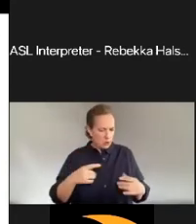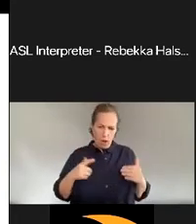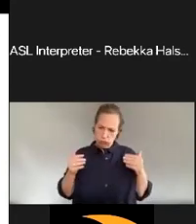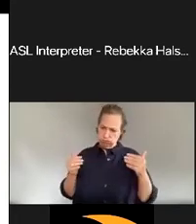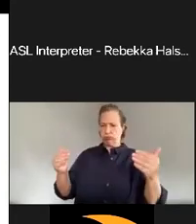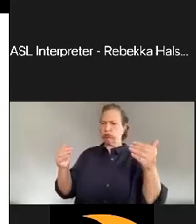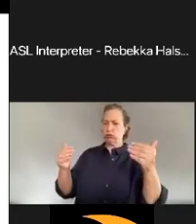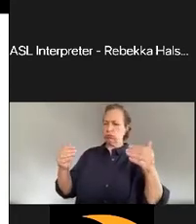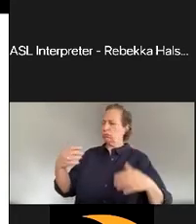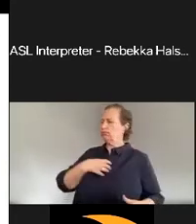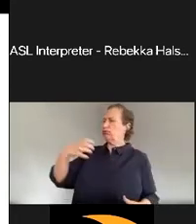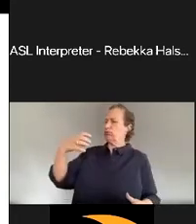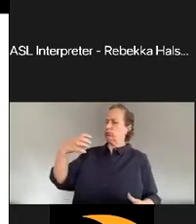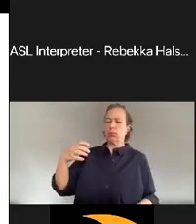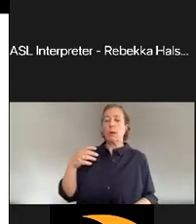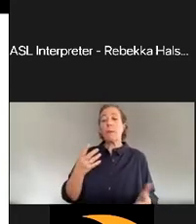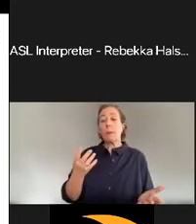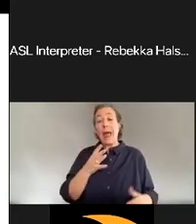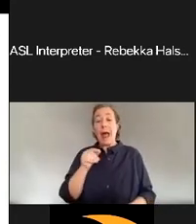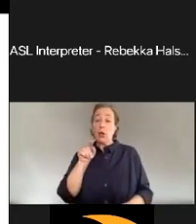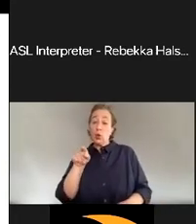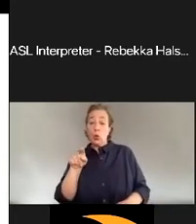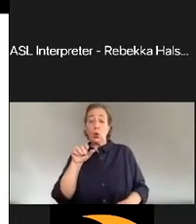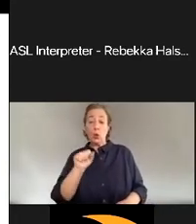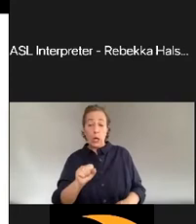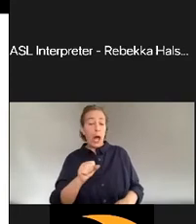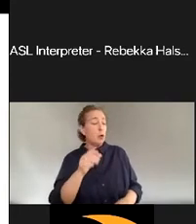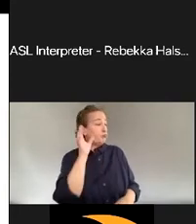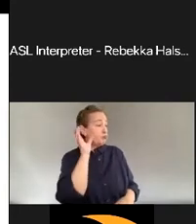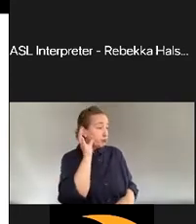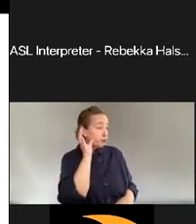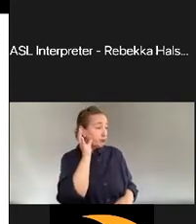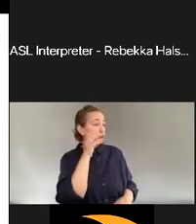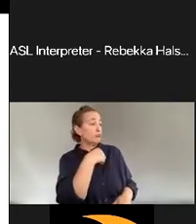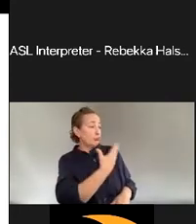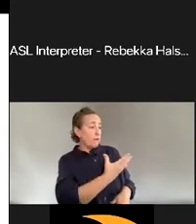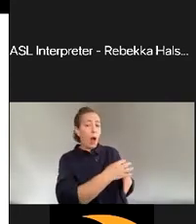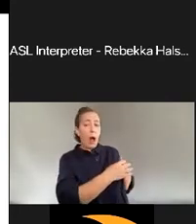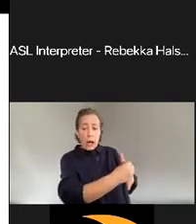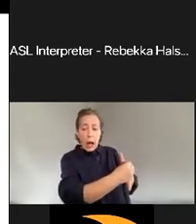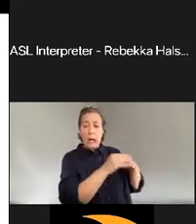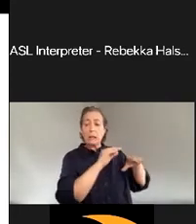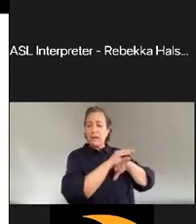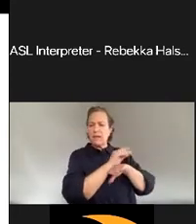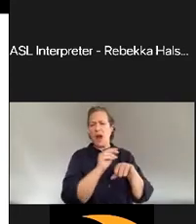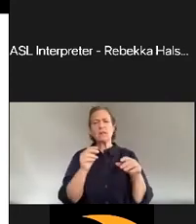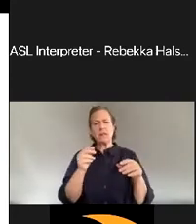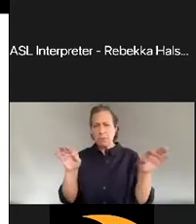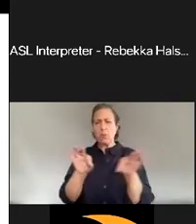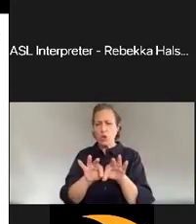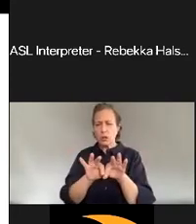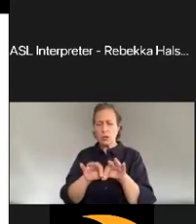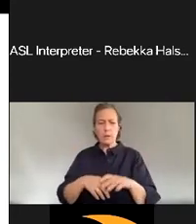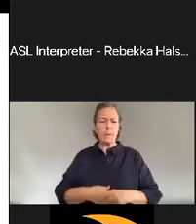just really being a sounding board and providing some advice in that level is really important. I think another thing that is wonderful